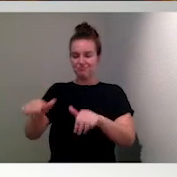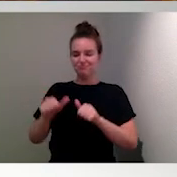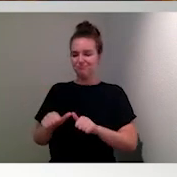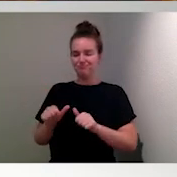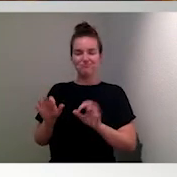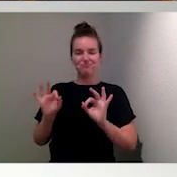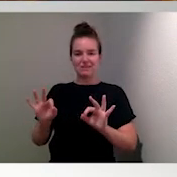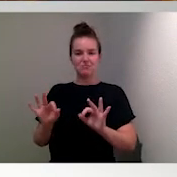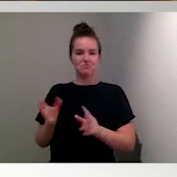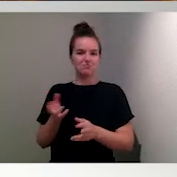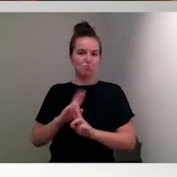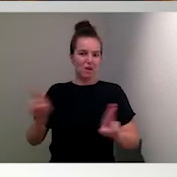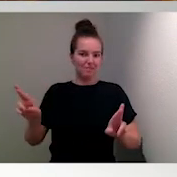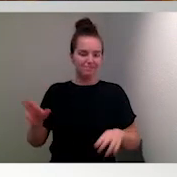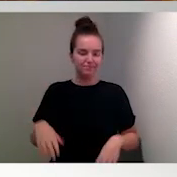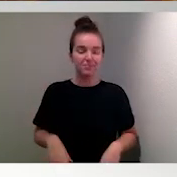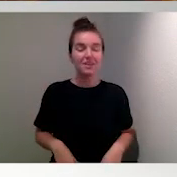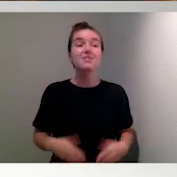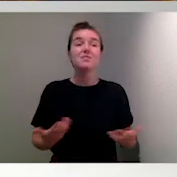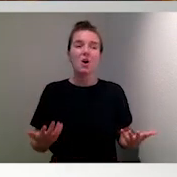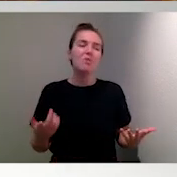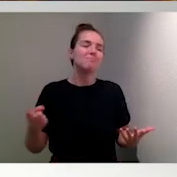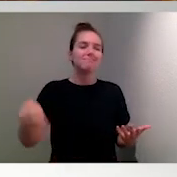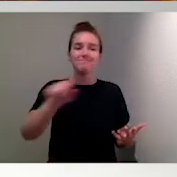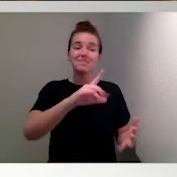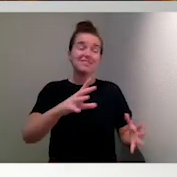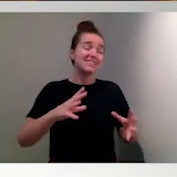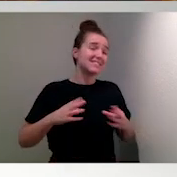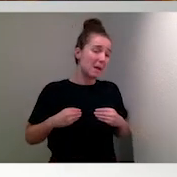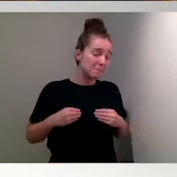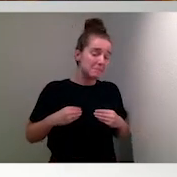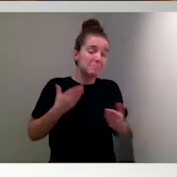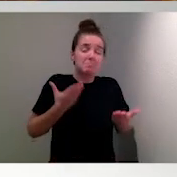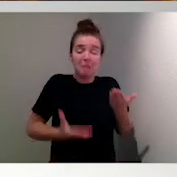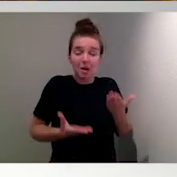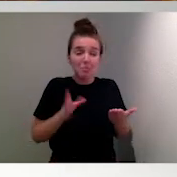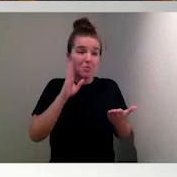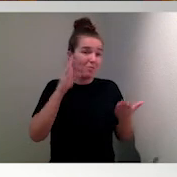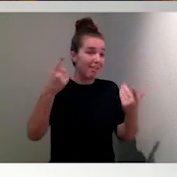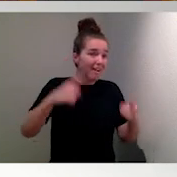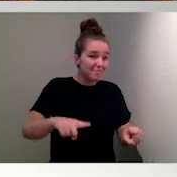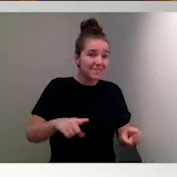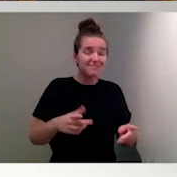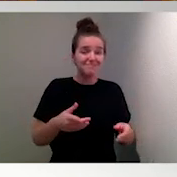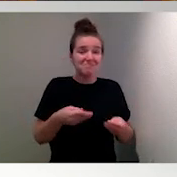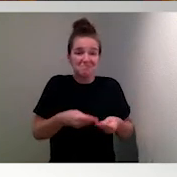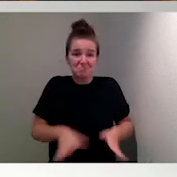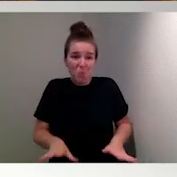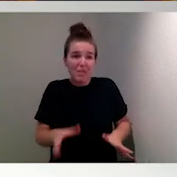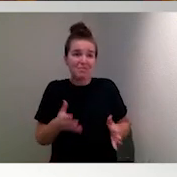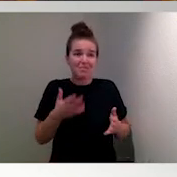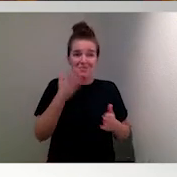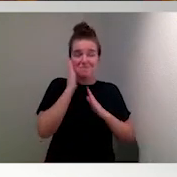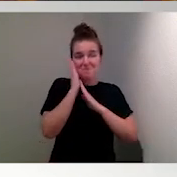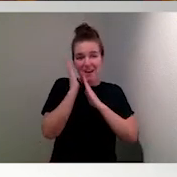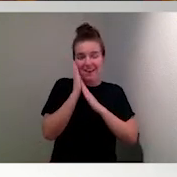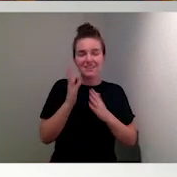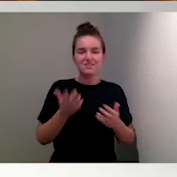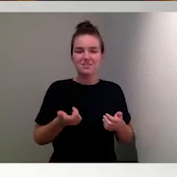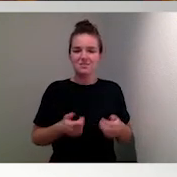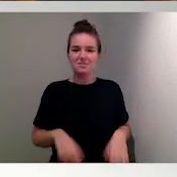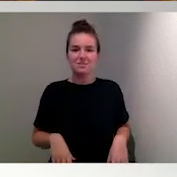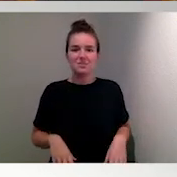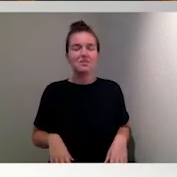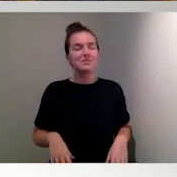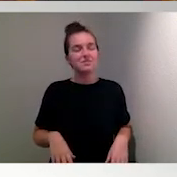it's going to happen, and doing whatever you can to mitigate it being a huge issue, and